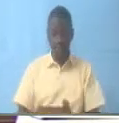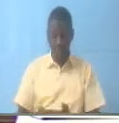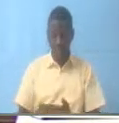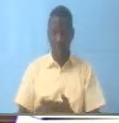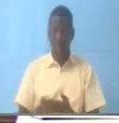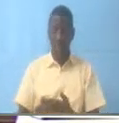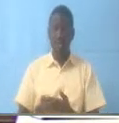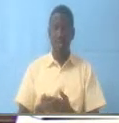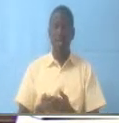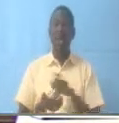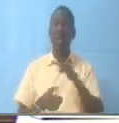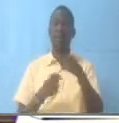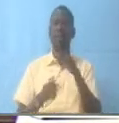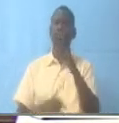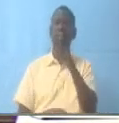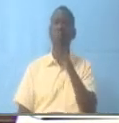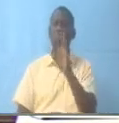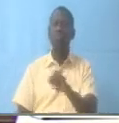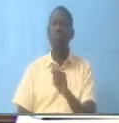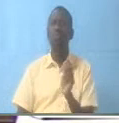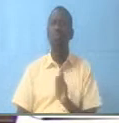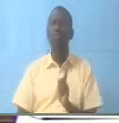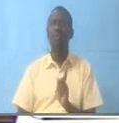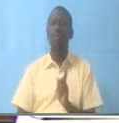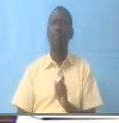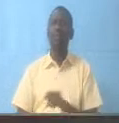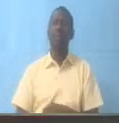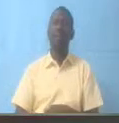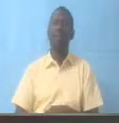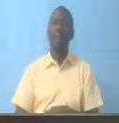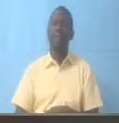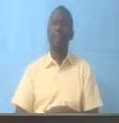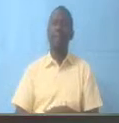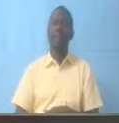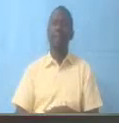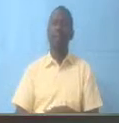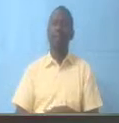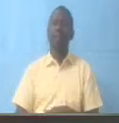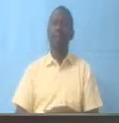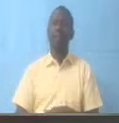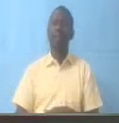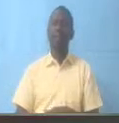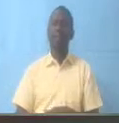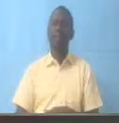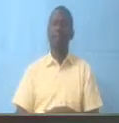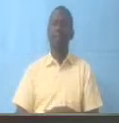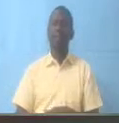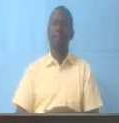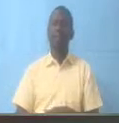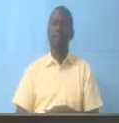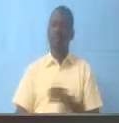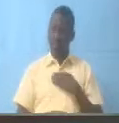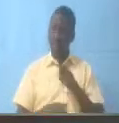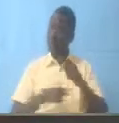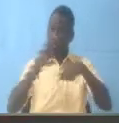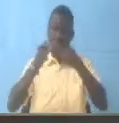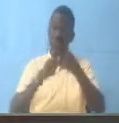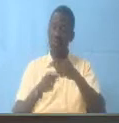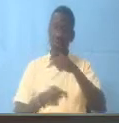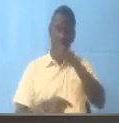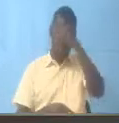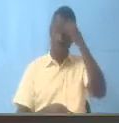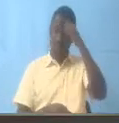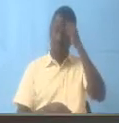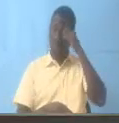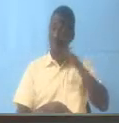bi jiite mbootaay lawyer yi ñaari mandat gannaaw bi loo def. I just got on with it. I went into my practice and just